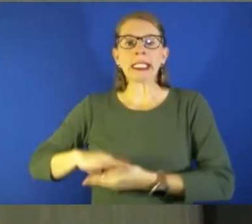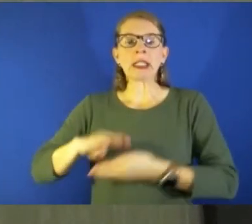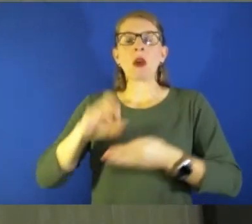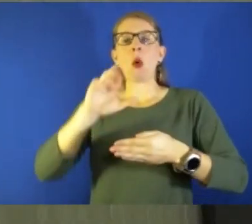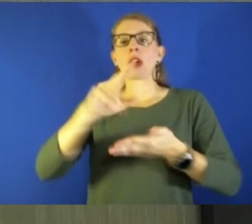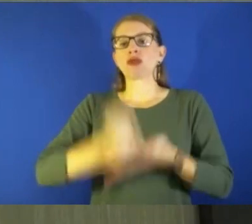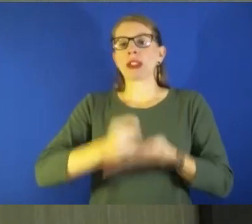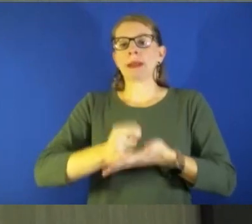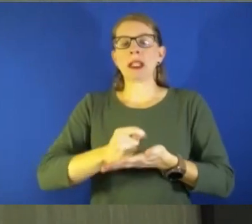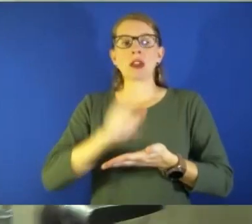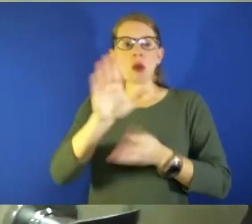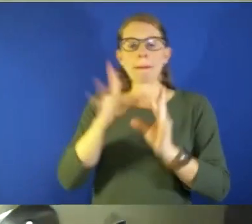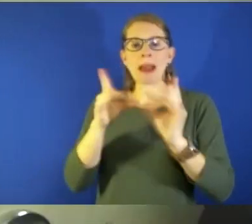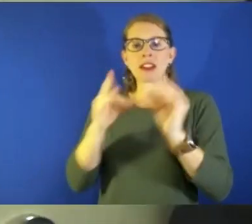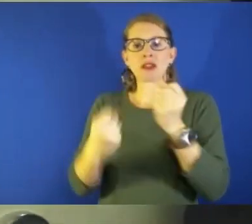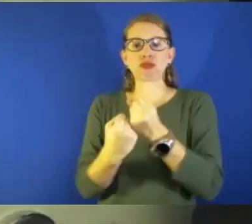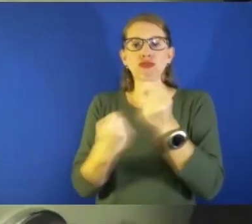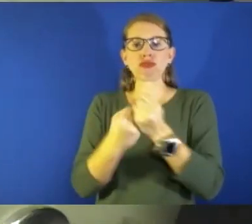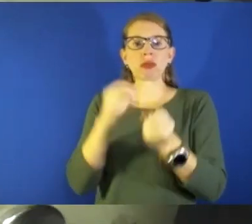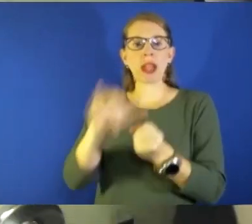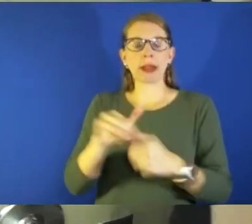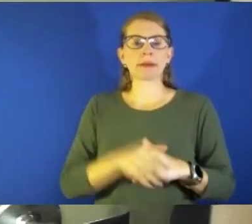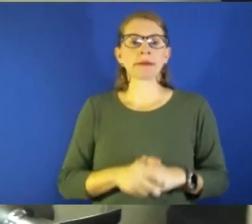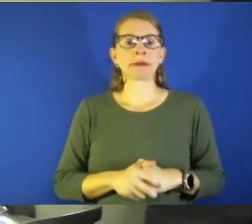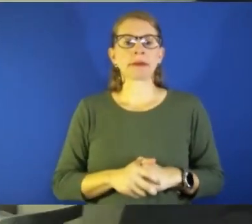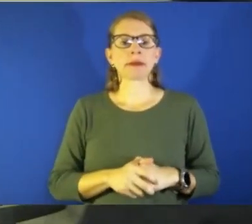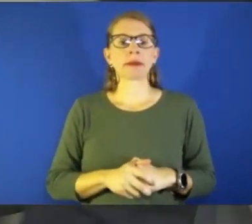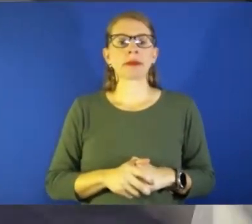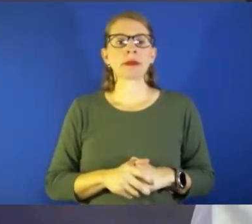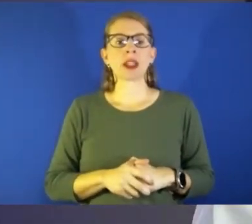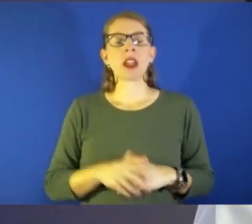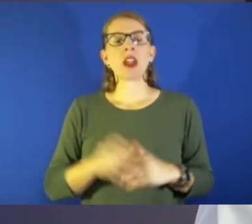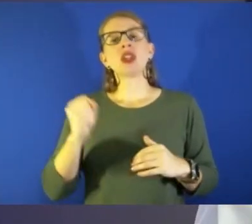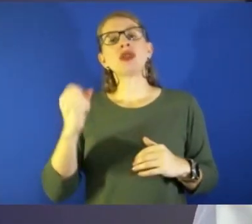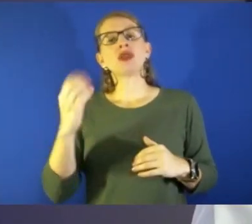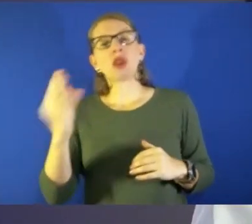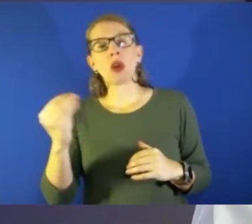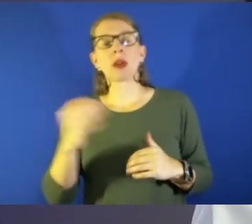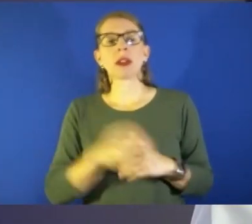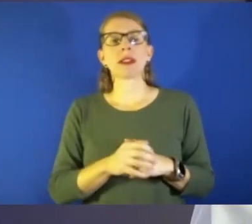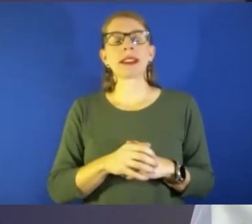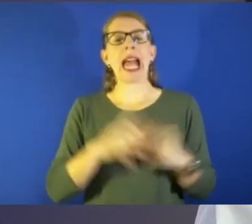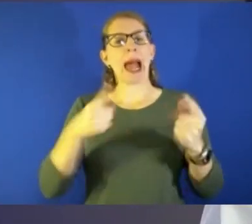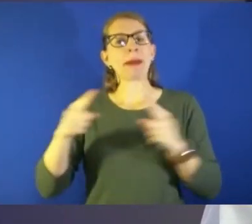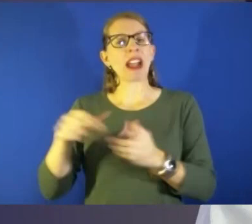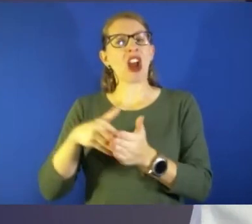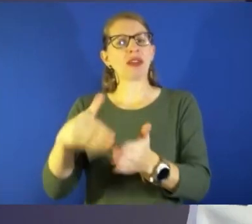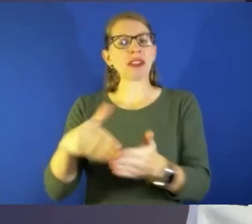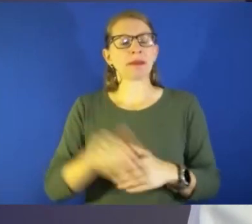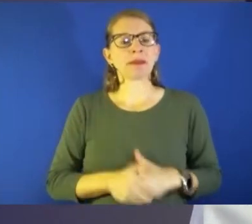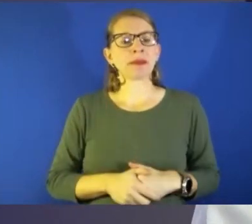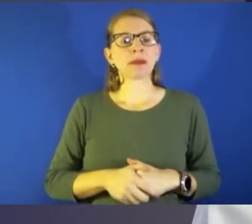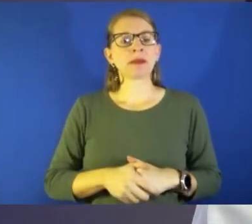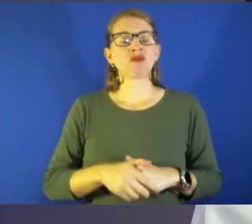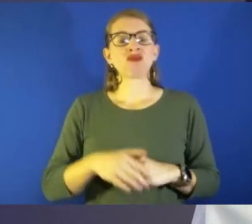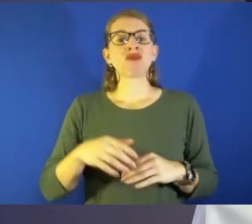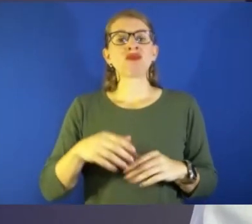and why it's so important that you're able to get these type of treatments? So we're seeing a lot of this where, early on in the pandemic,